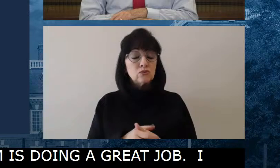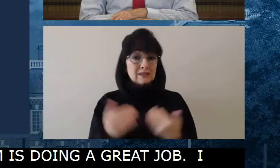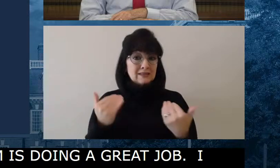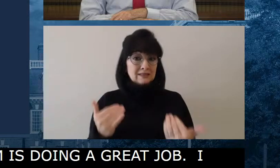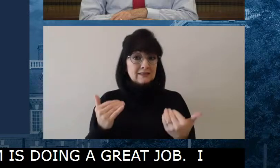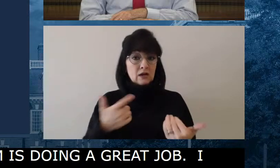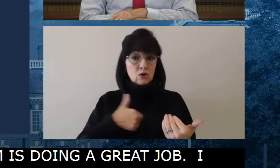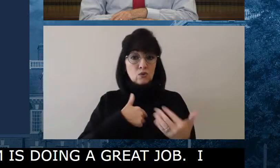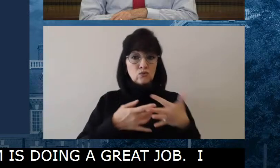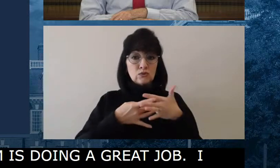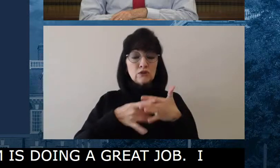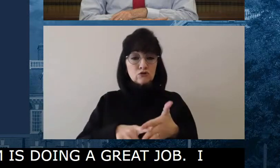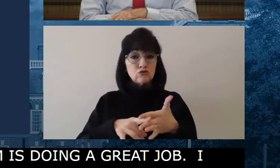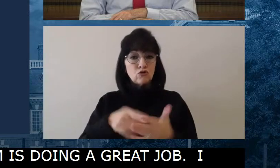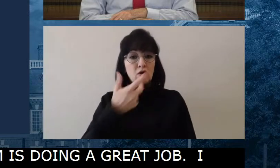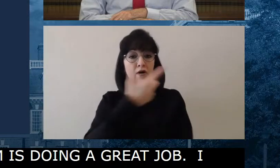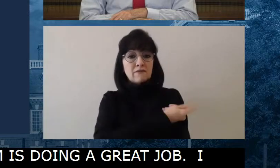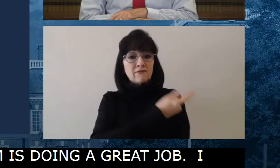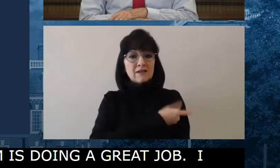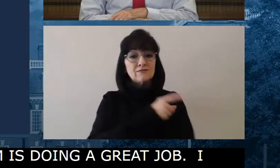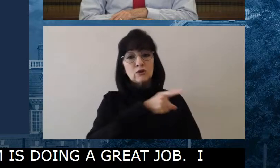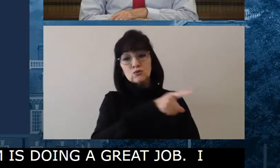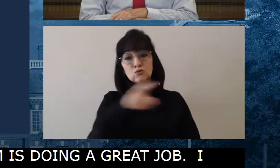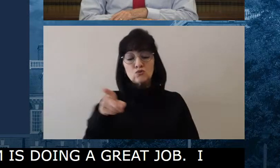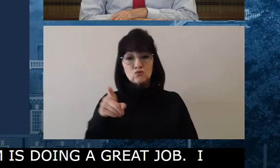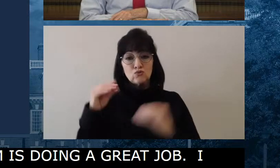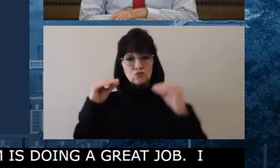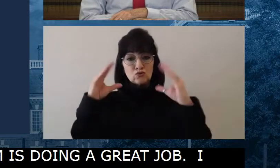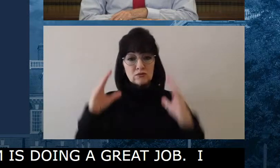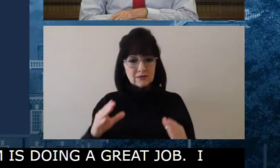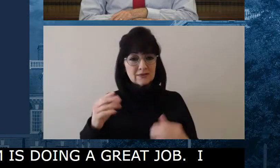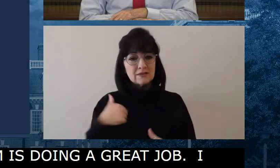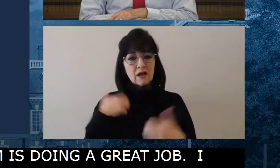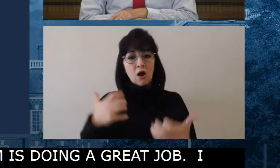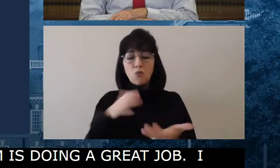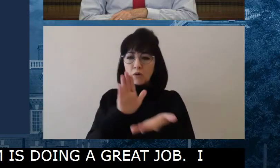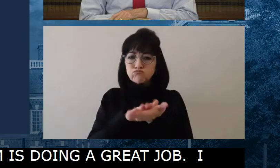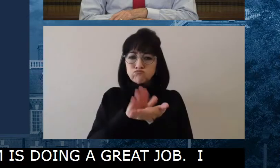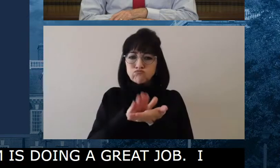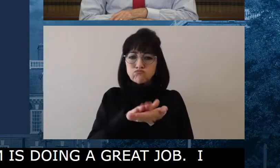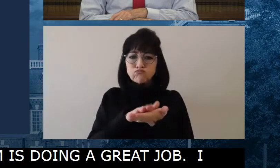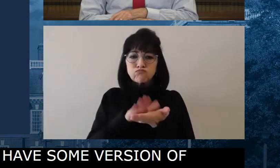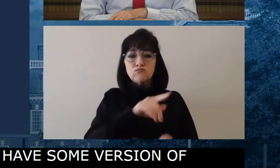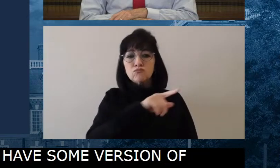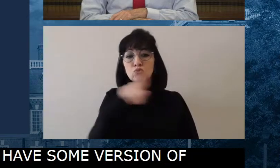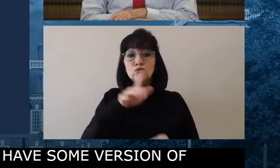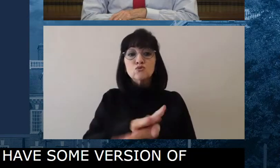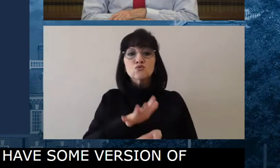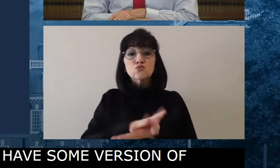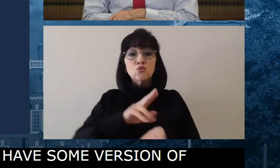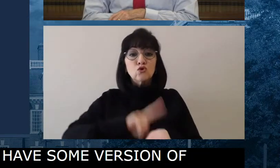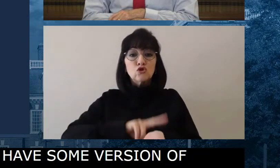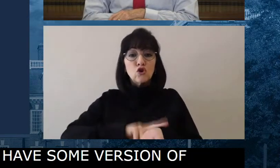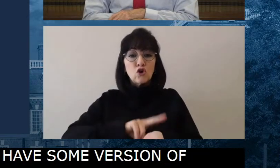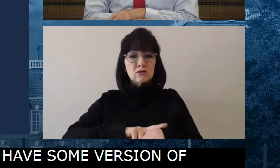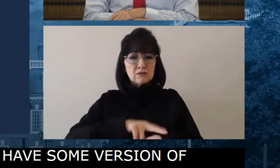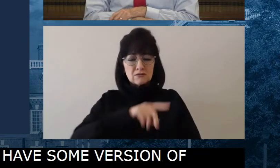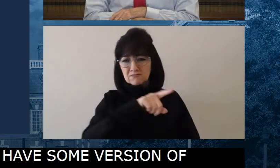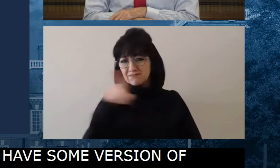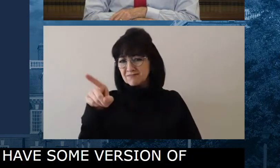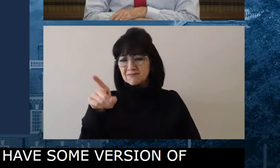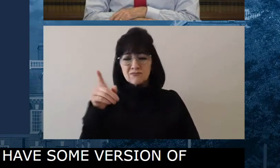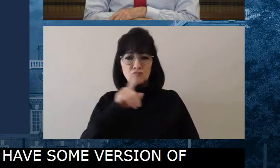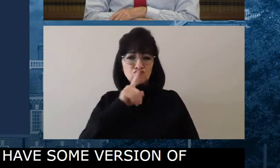and teachers, and I want to have a big shout out to the school nurses who have been doing an incredible job with contact